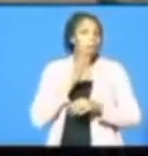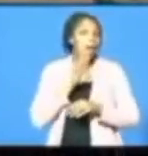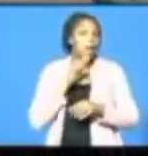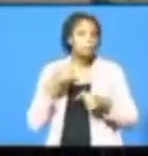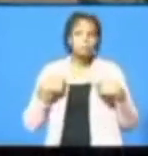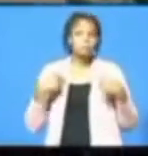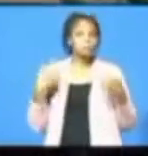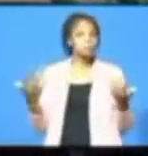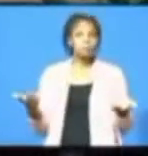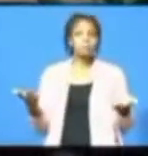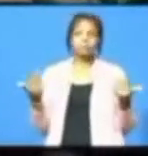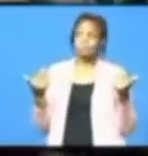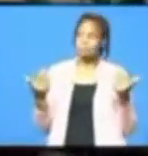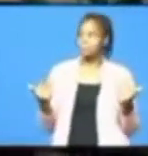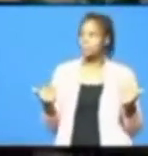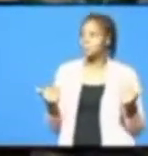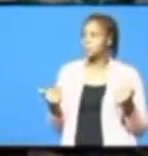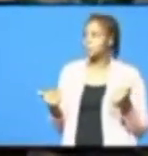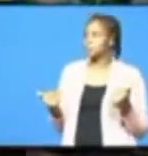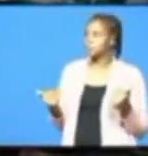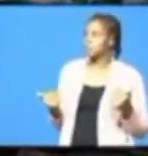somebody. Woo.